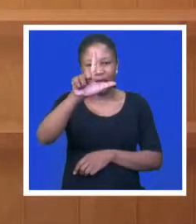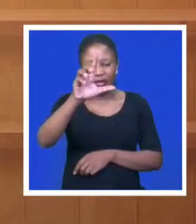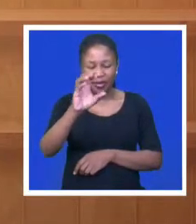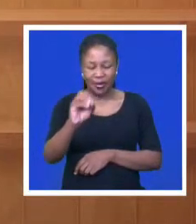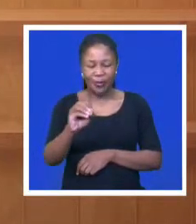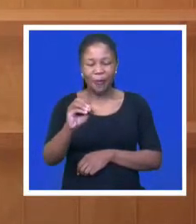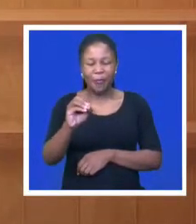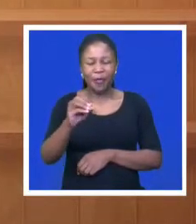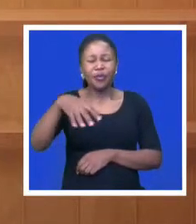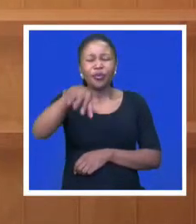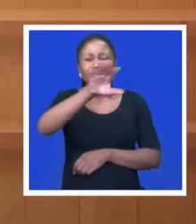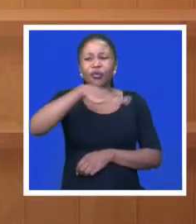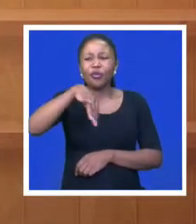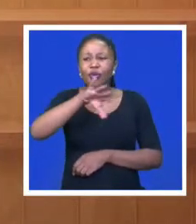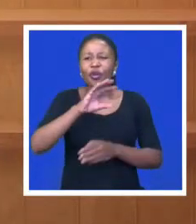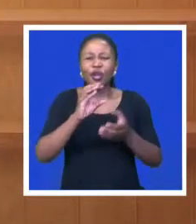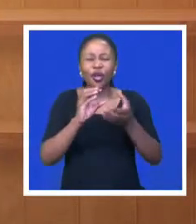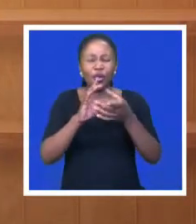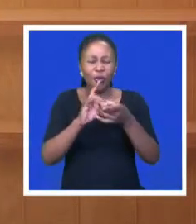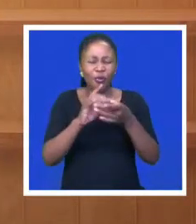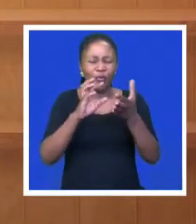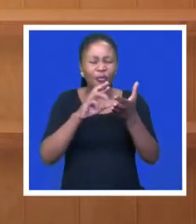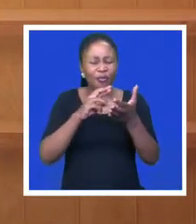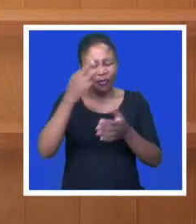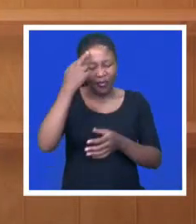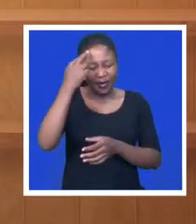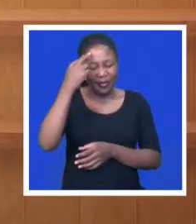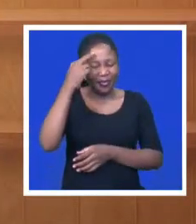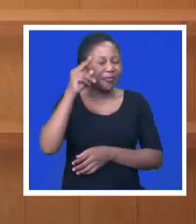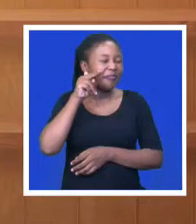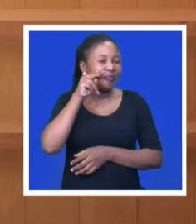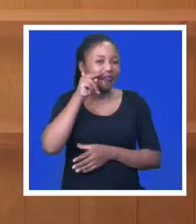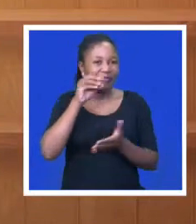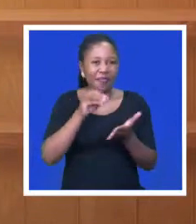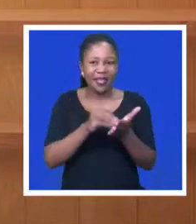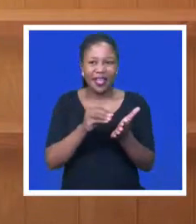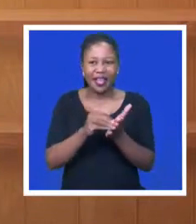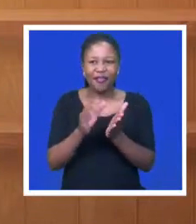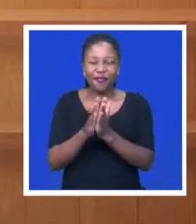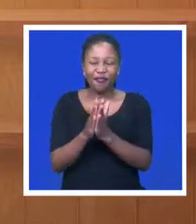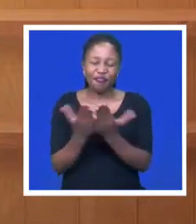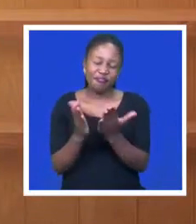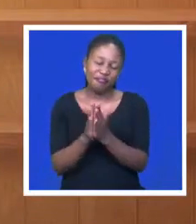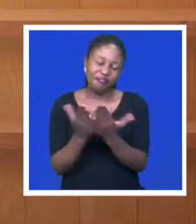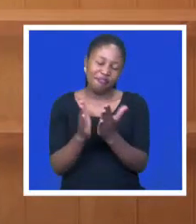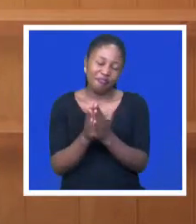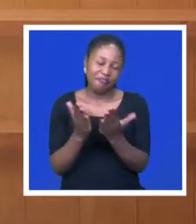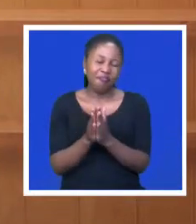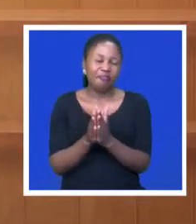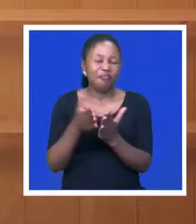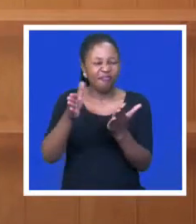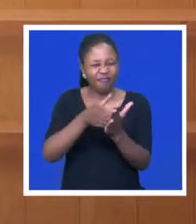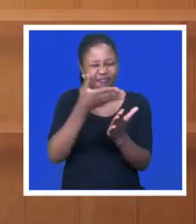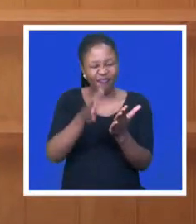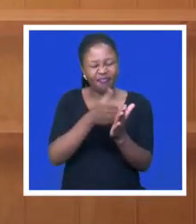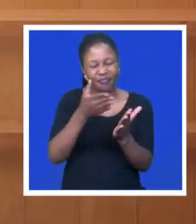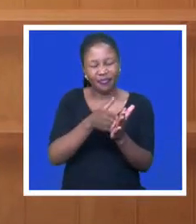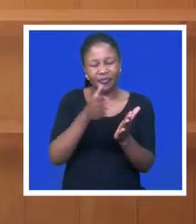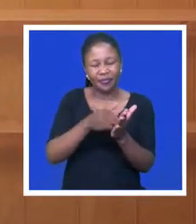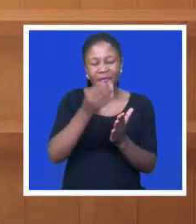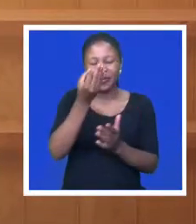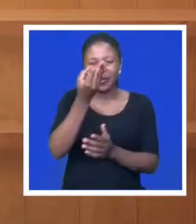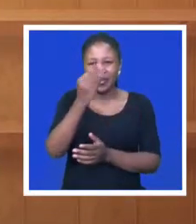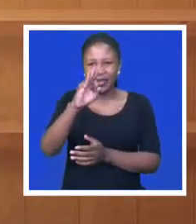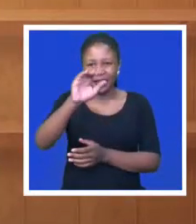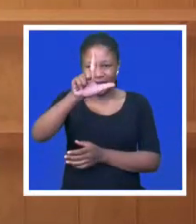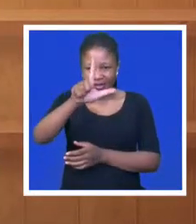that you do have your notebook, your pen, and your textbook. Please turn to page 37 to